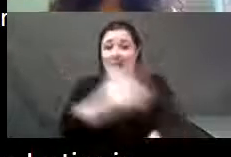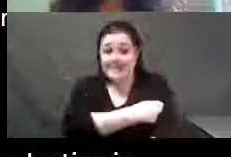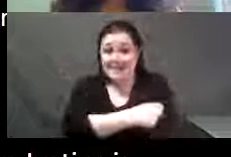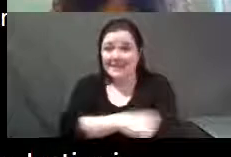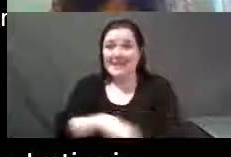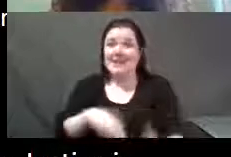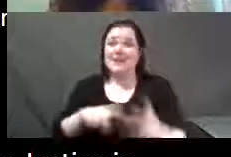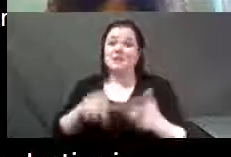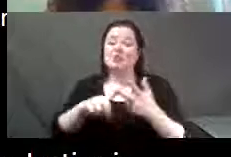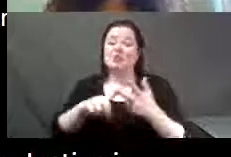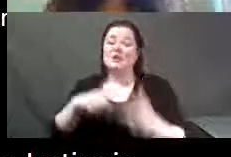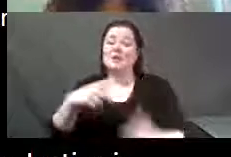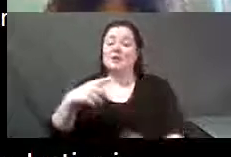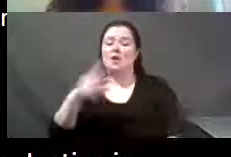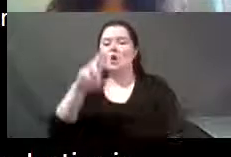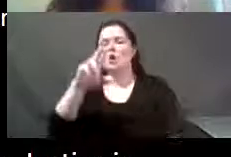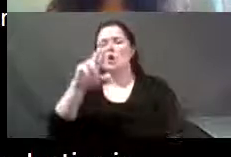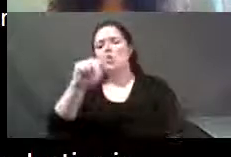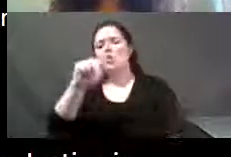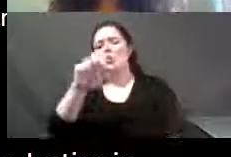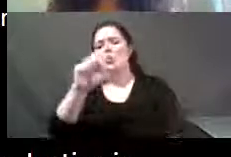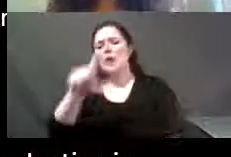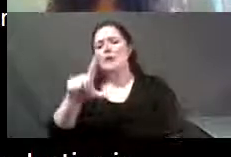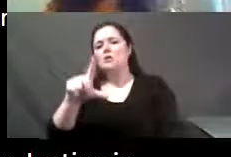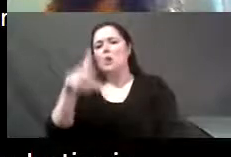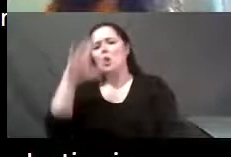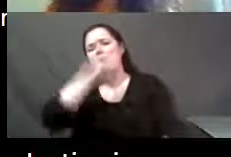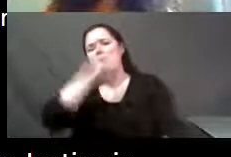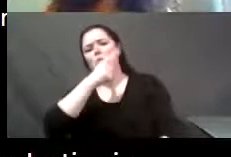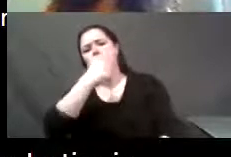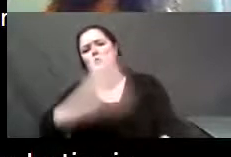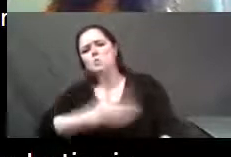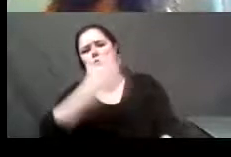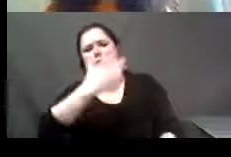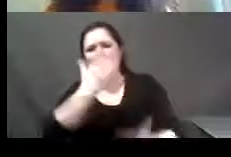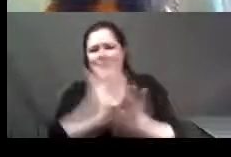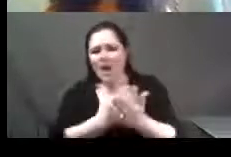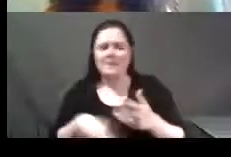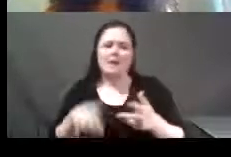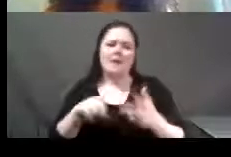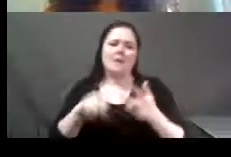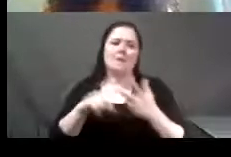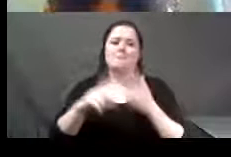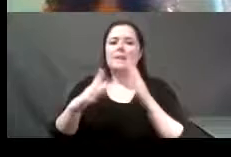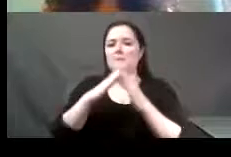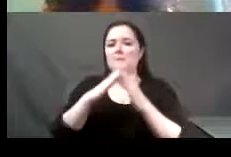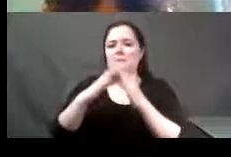racial profiling, community-based services, and just so much more.